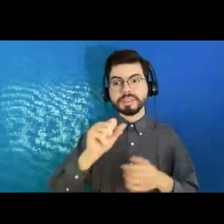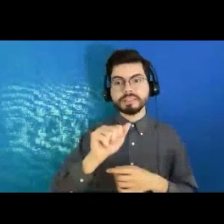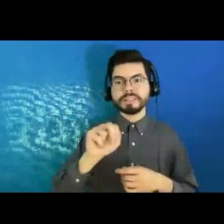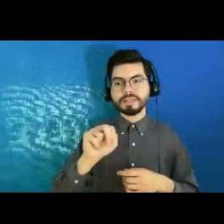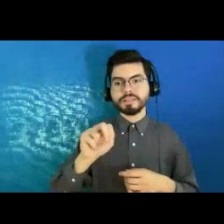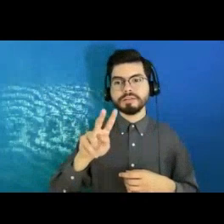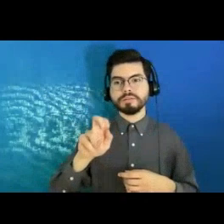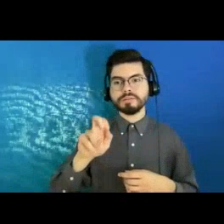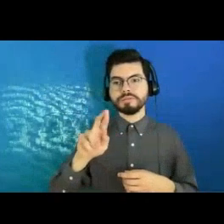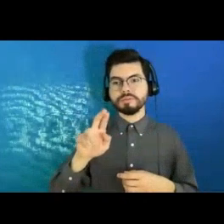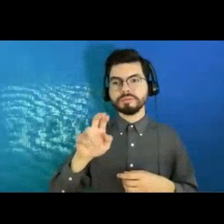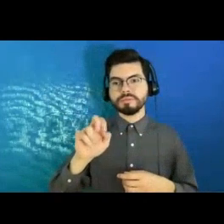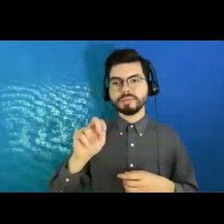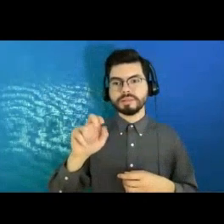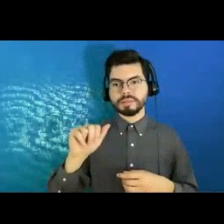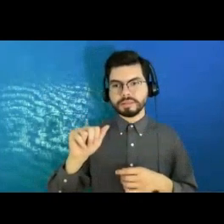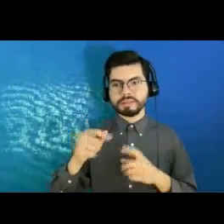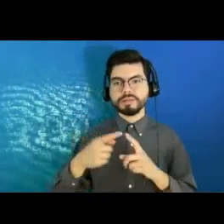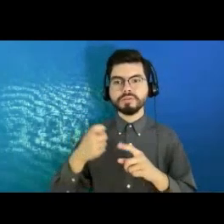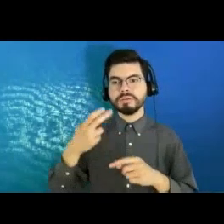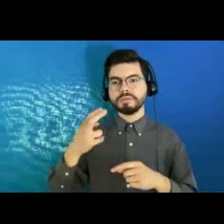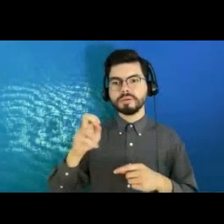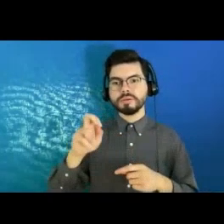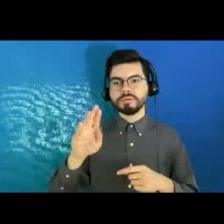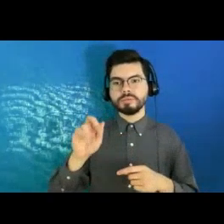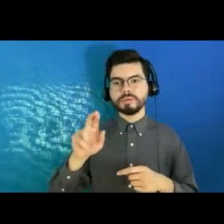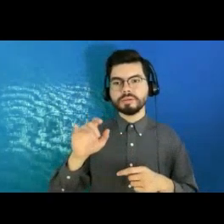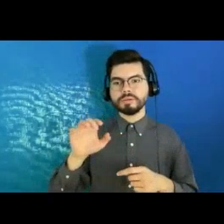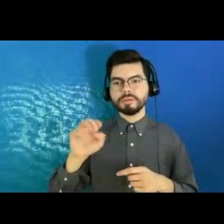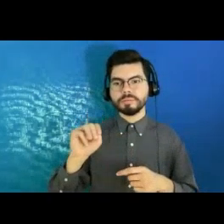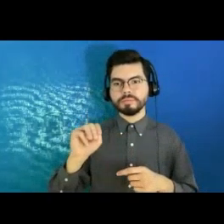of that. Those came from herbarium specimens.